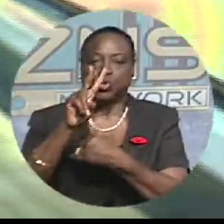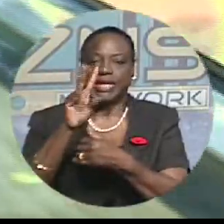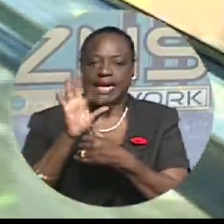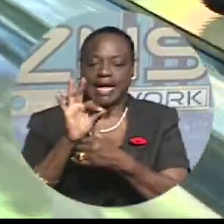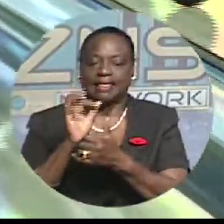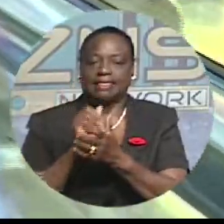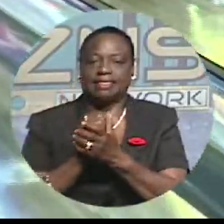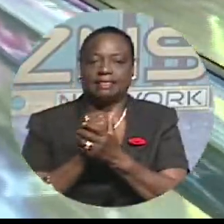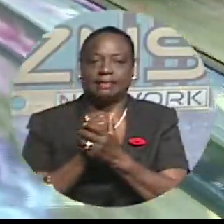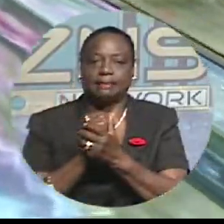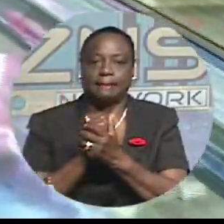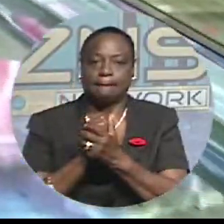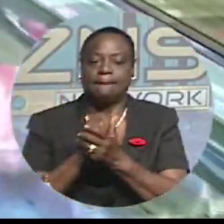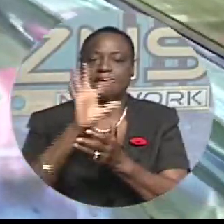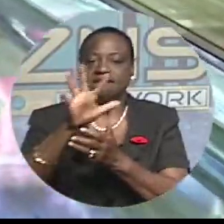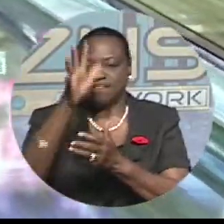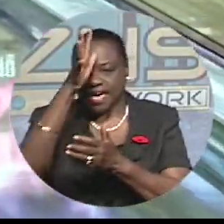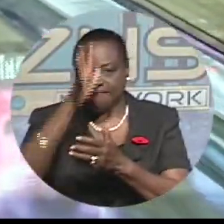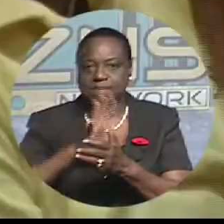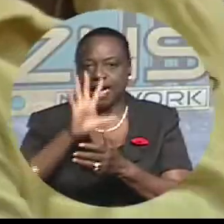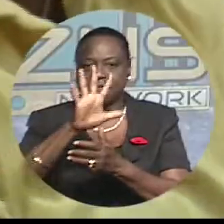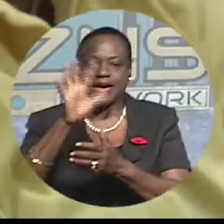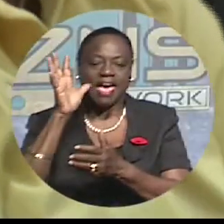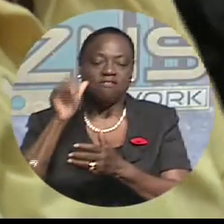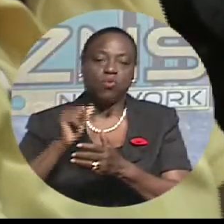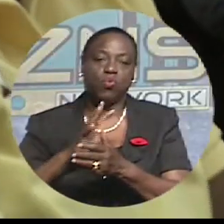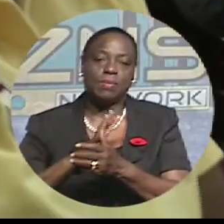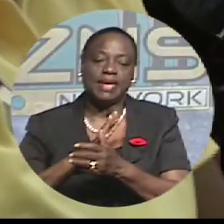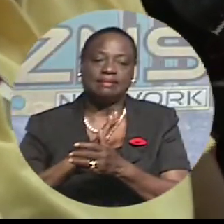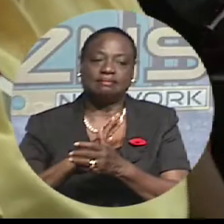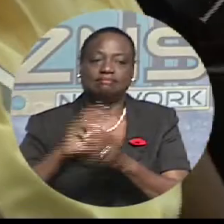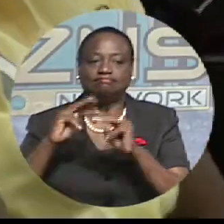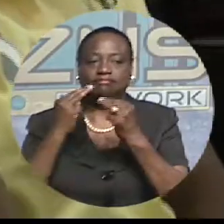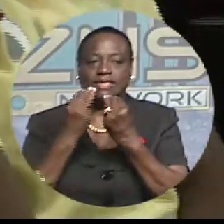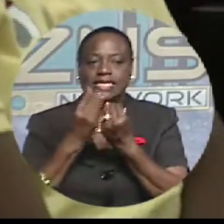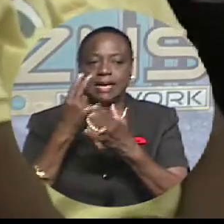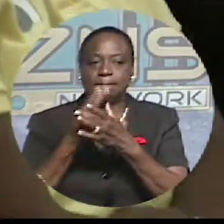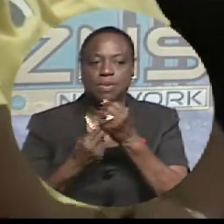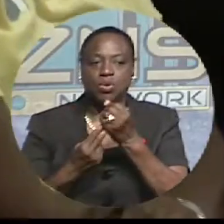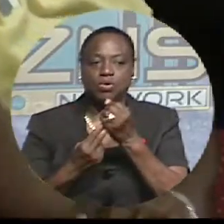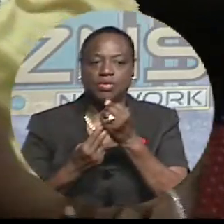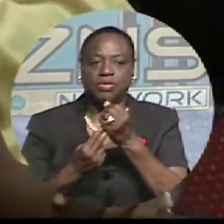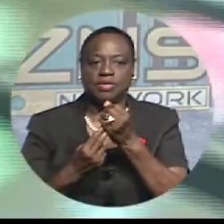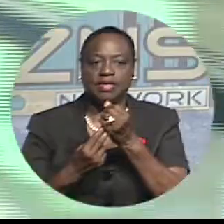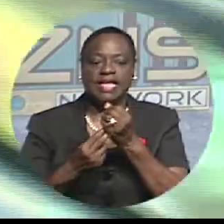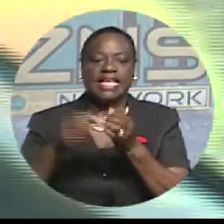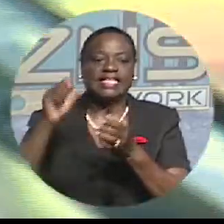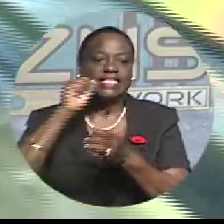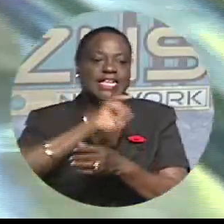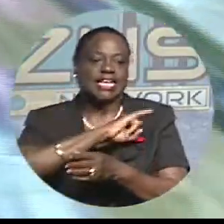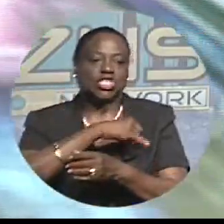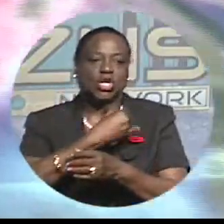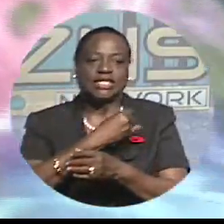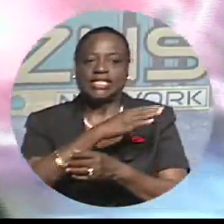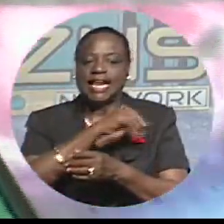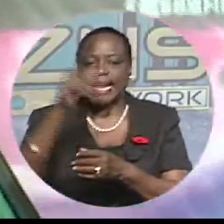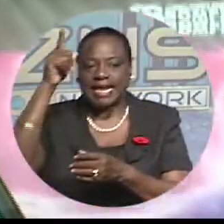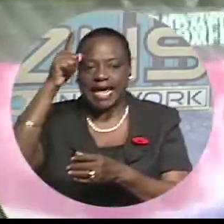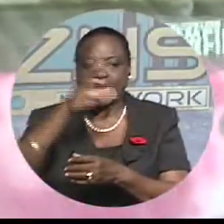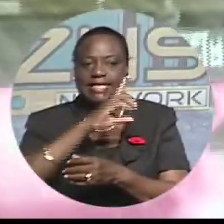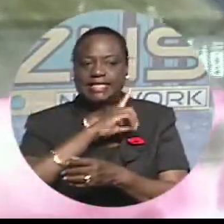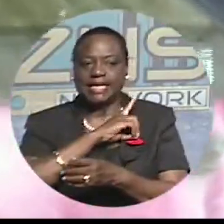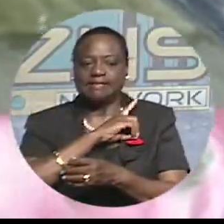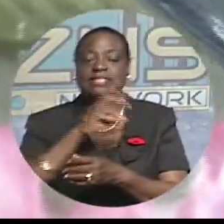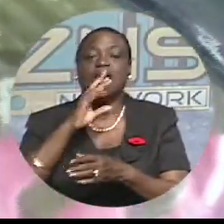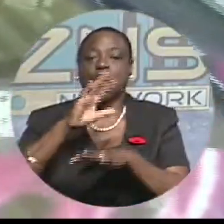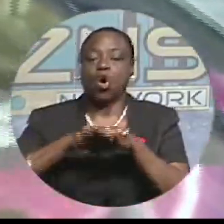29th. It's a 5-man, 5-woman team. Both Zania Johnson and Leonardo Davis, who are going to the World Cup, are on